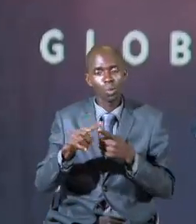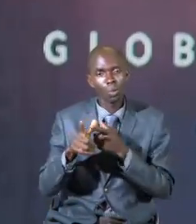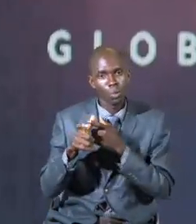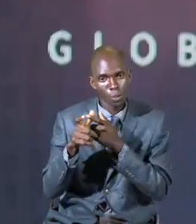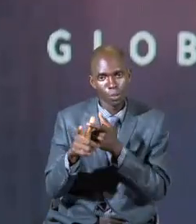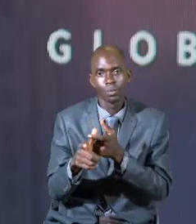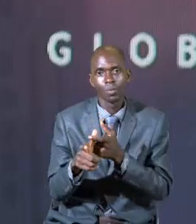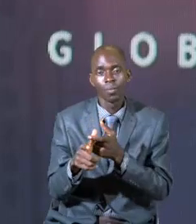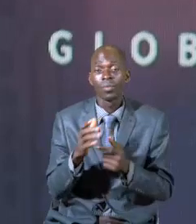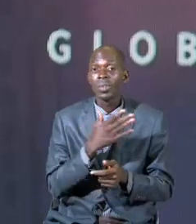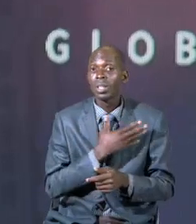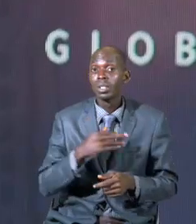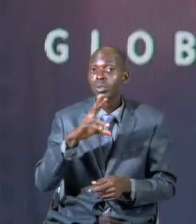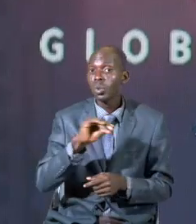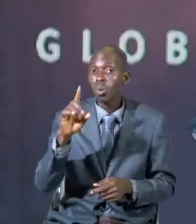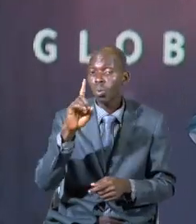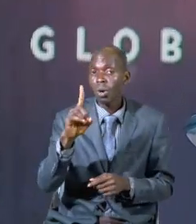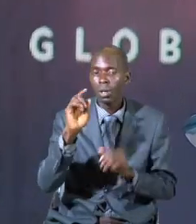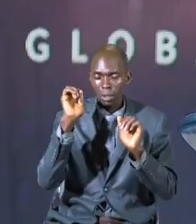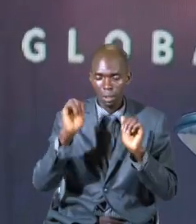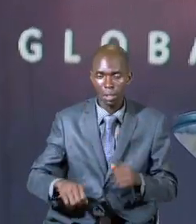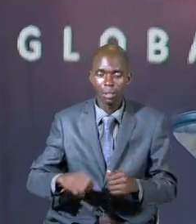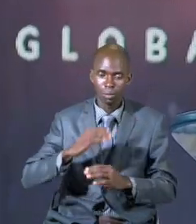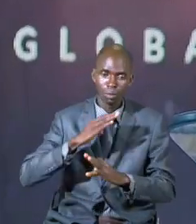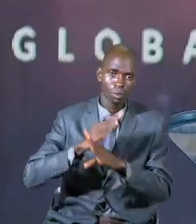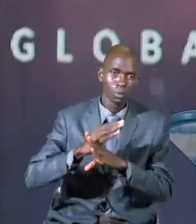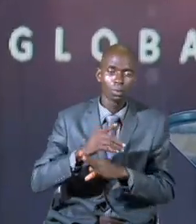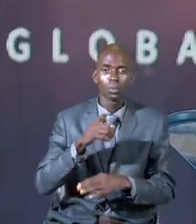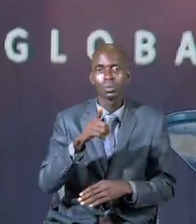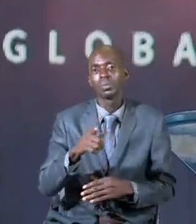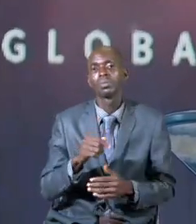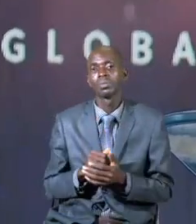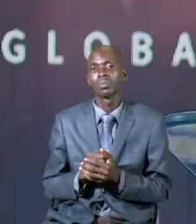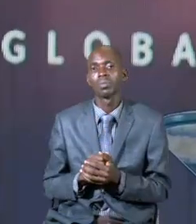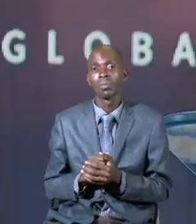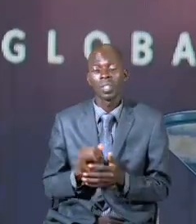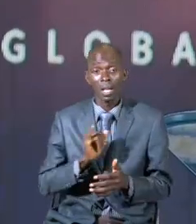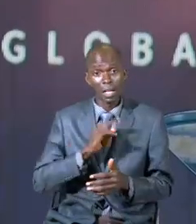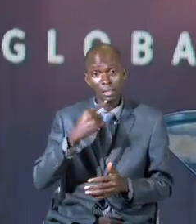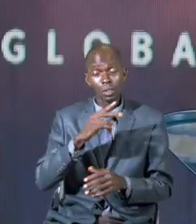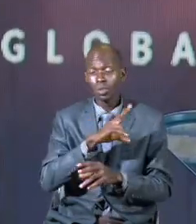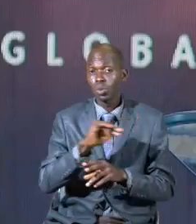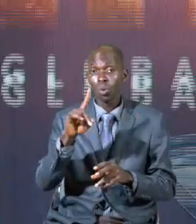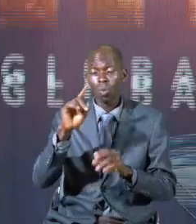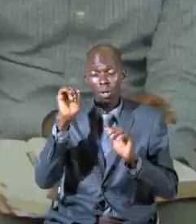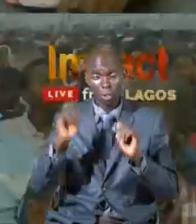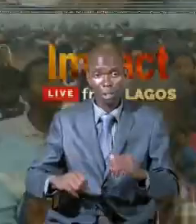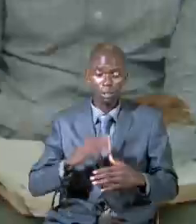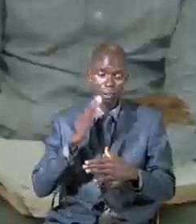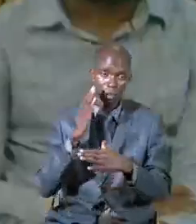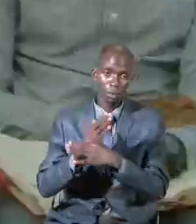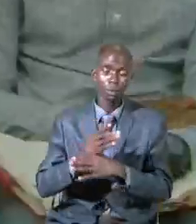and nobody can stand in your way. I said nobody can stand in your